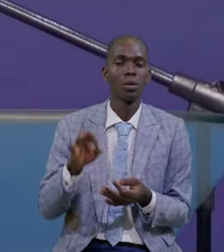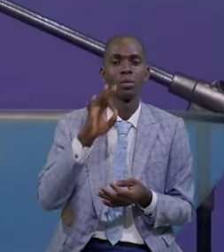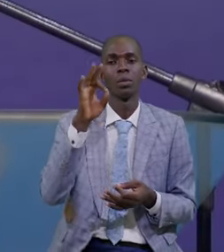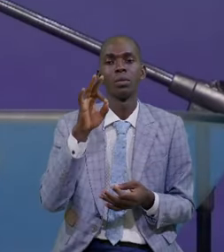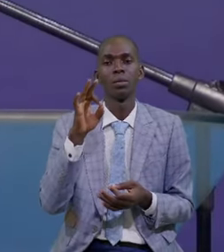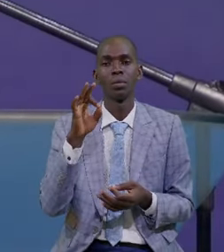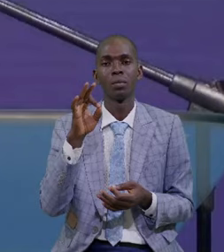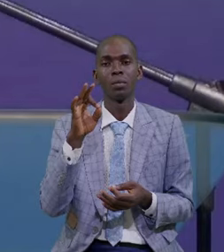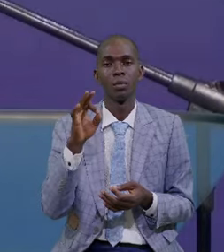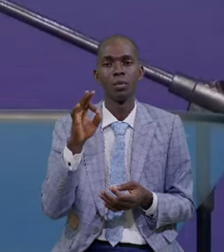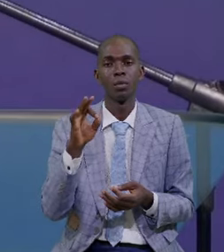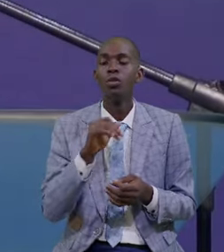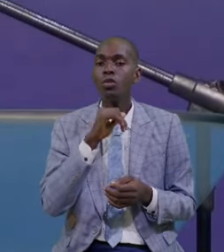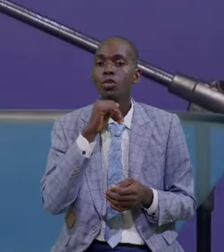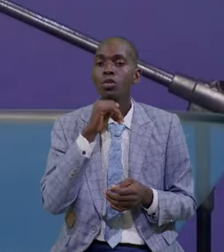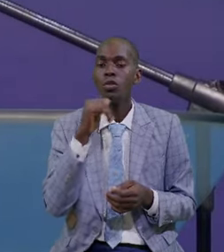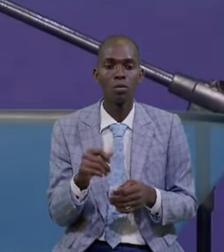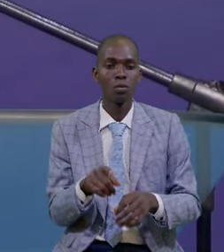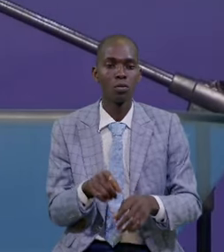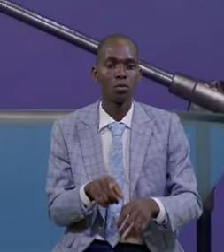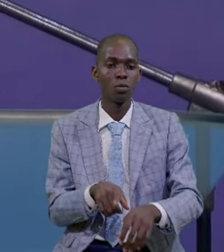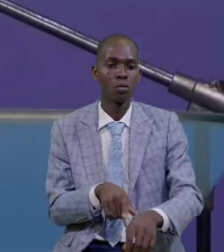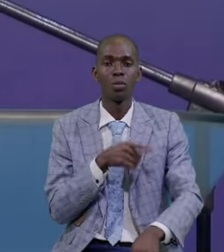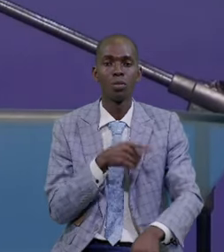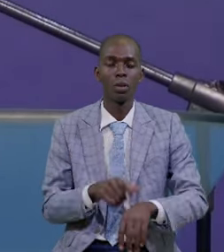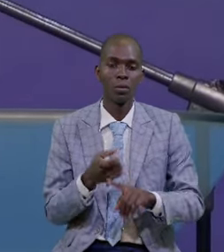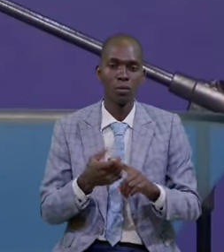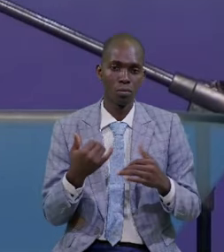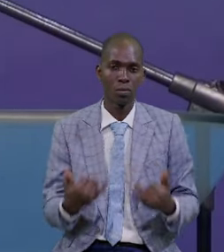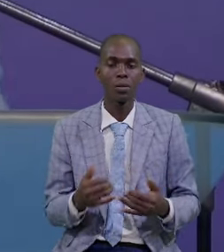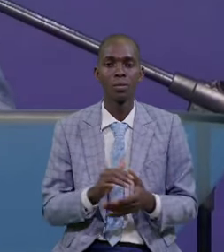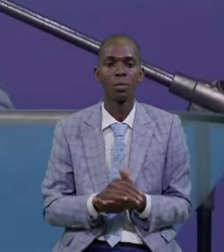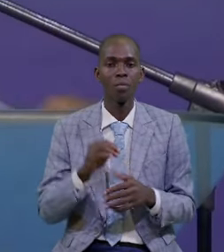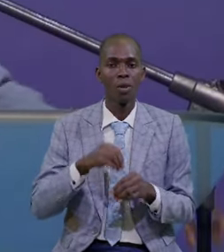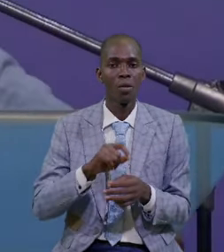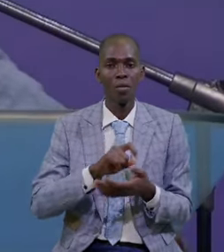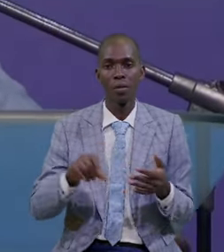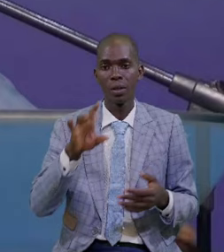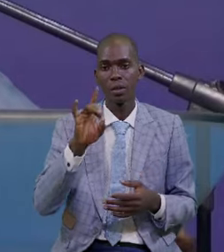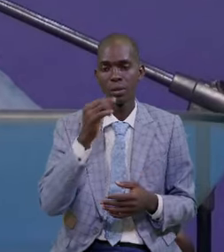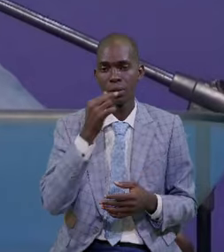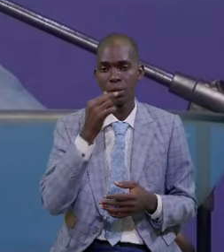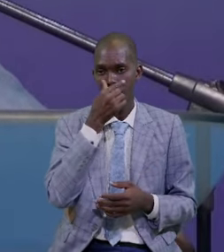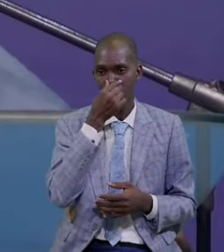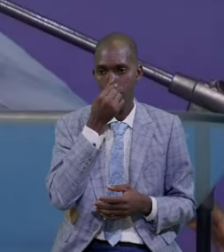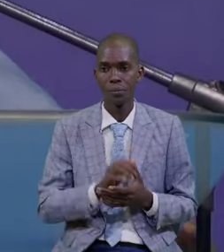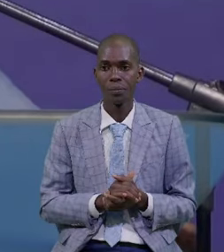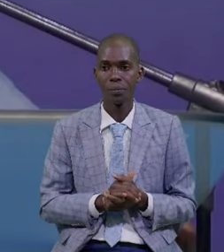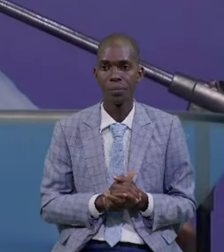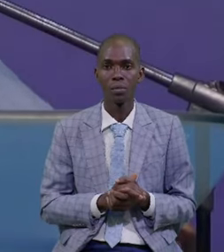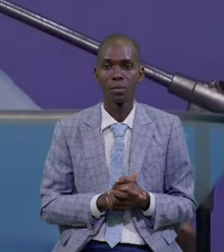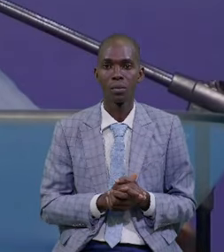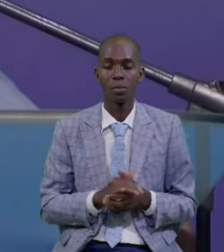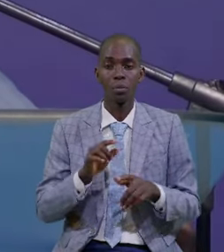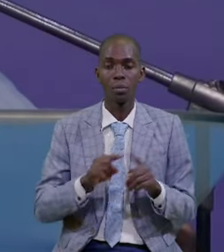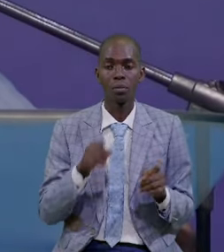not many days hence. Look at verse 8. In verse 8, but ye shall